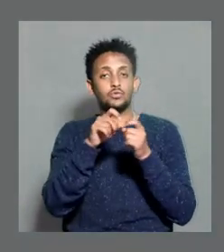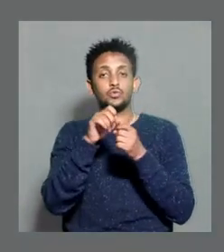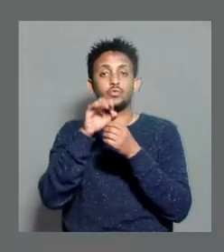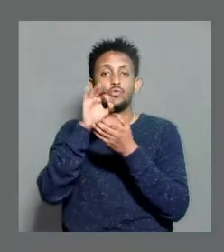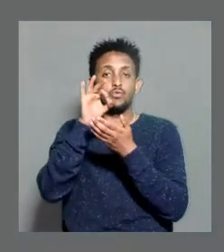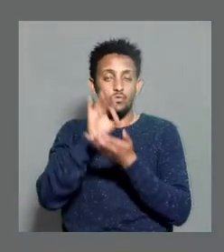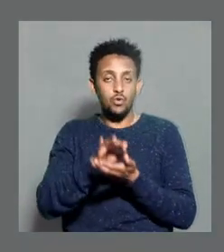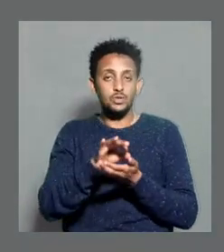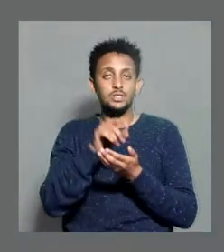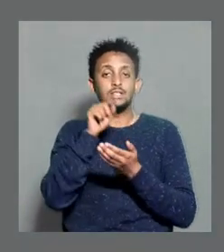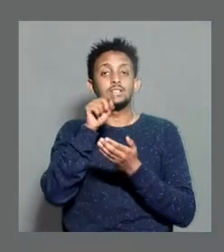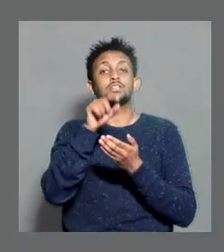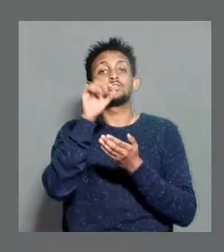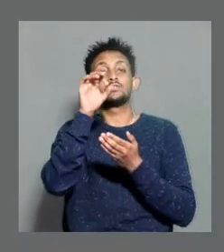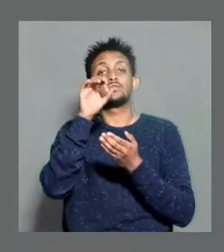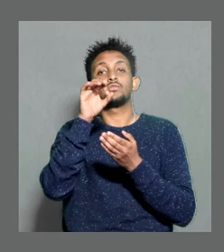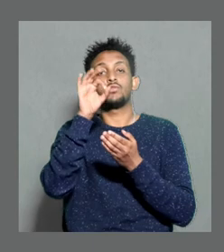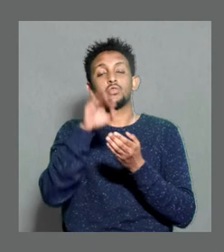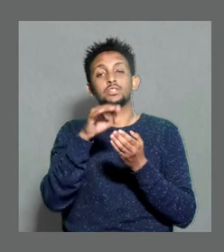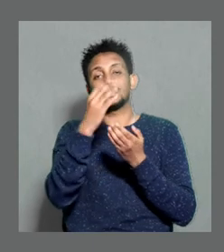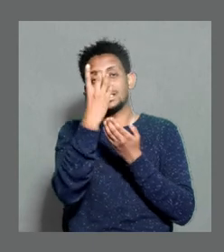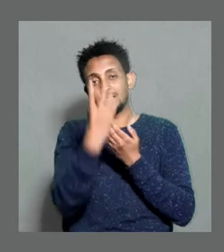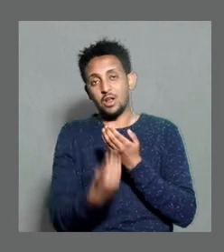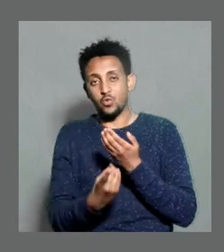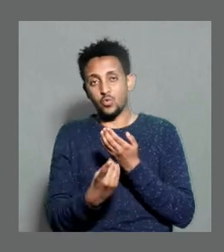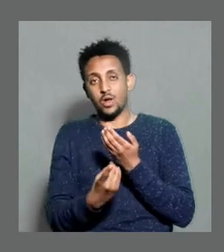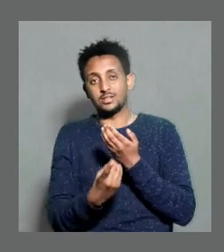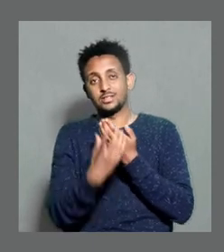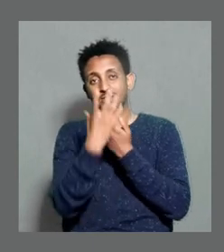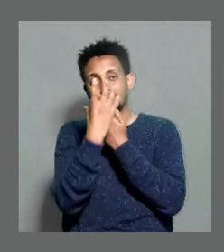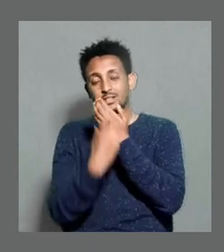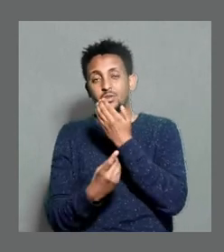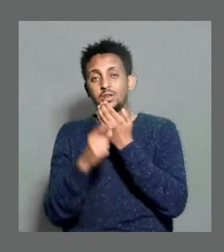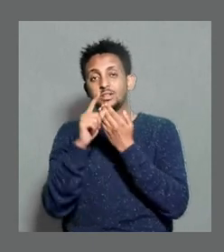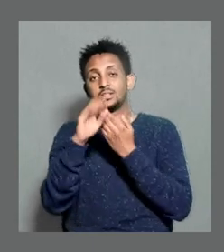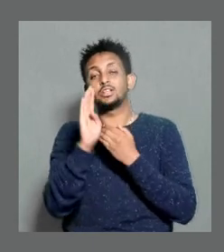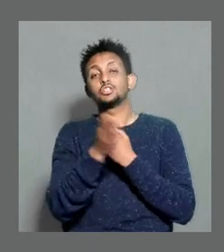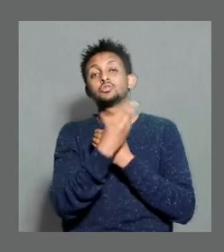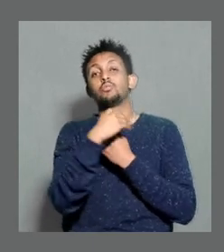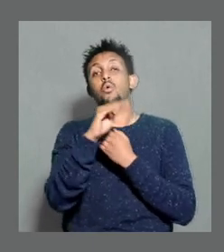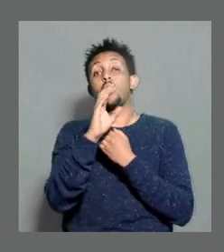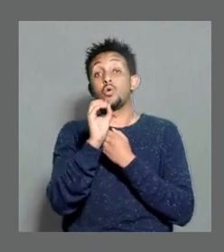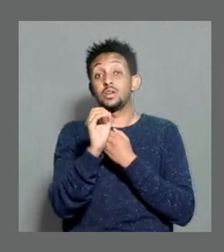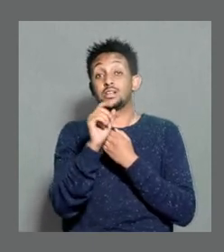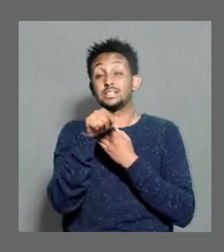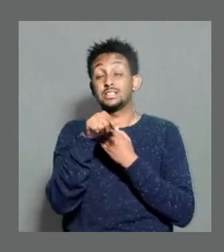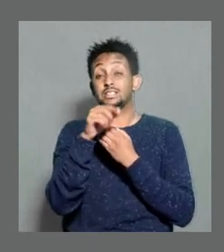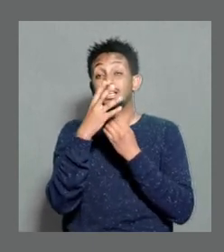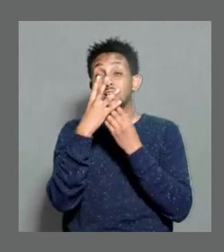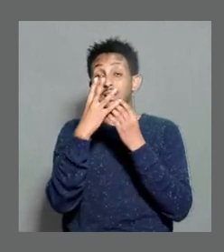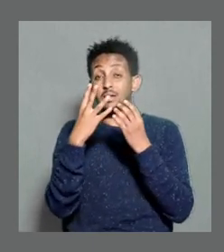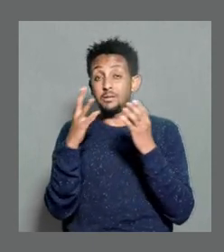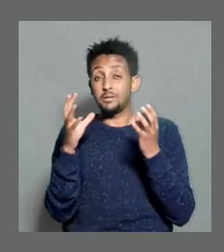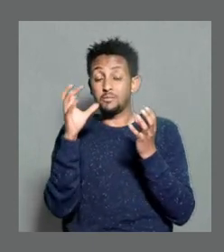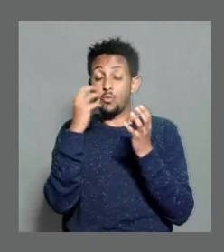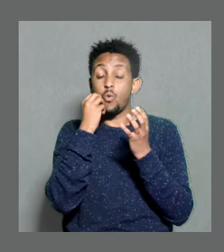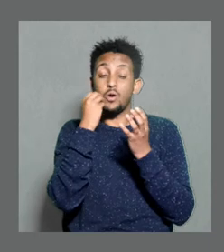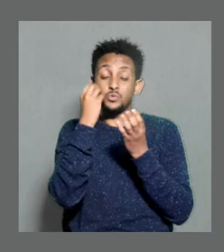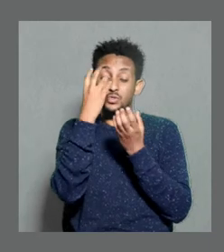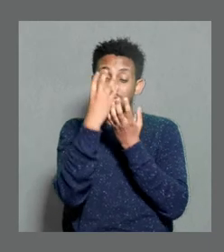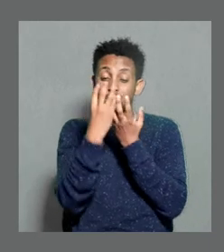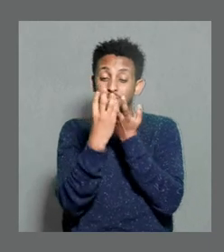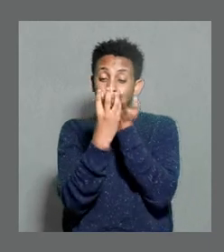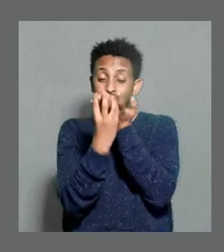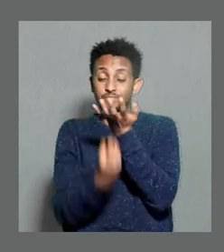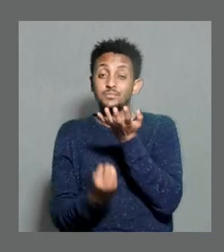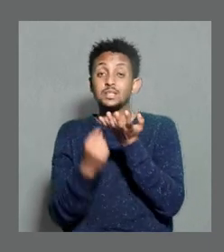force. And that force should be downward. Here you have the tennis ball. And that tennis ball is immersed into the fluid due to